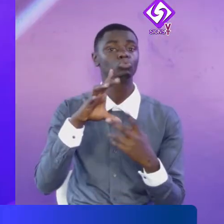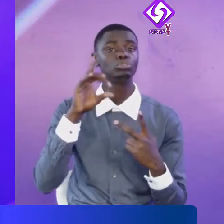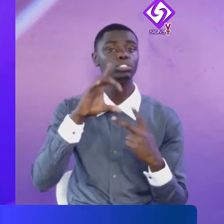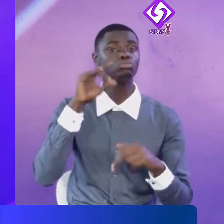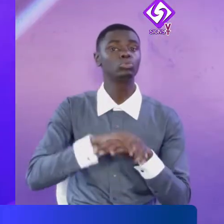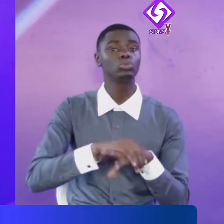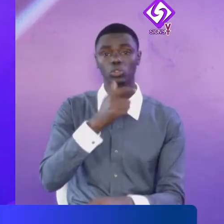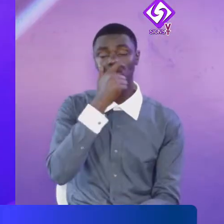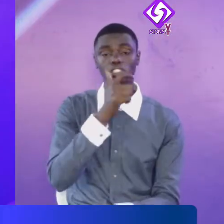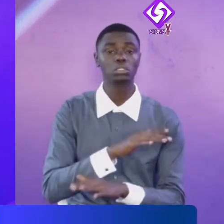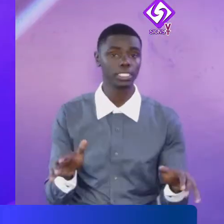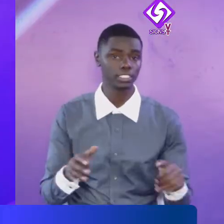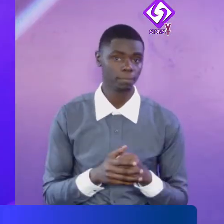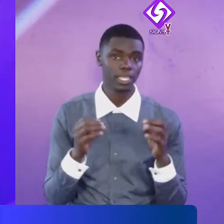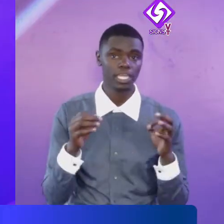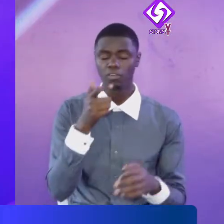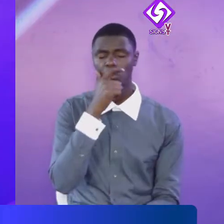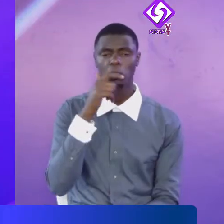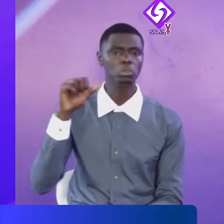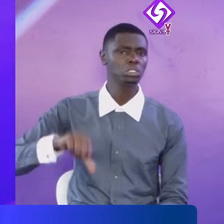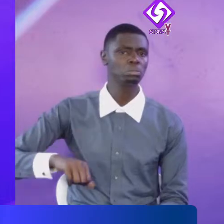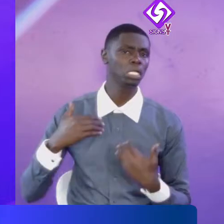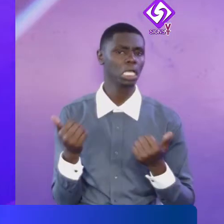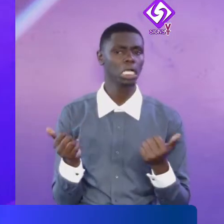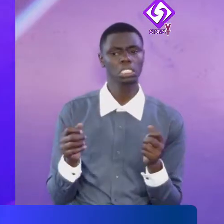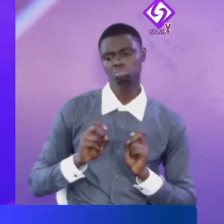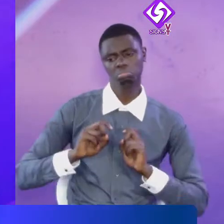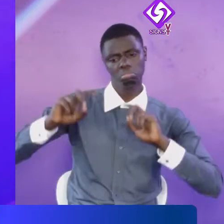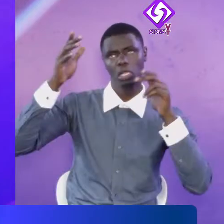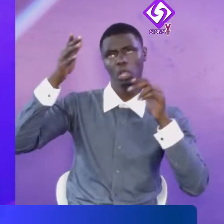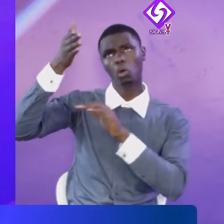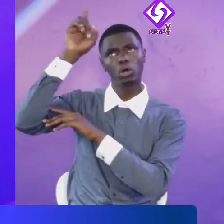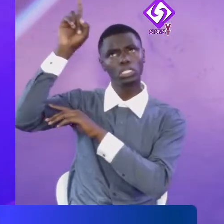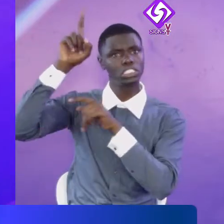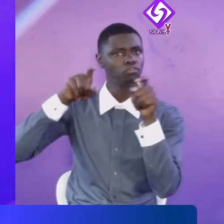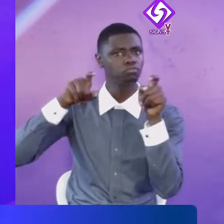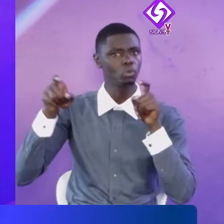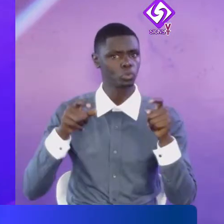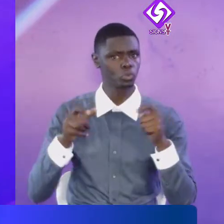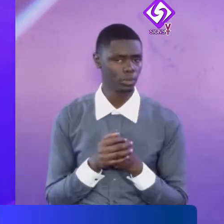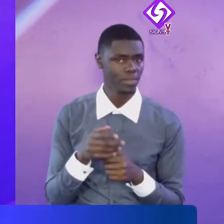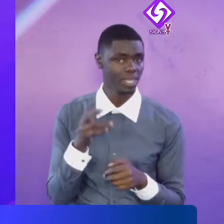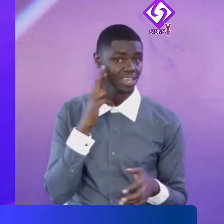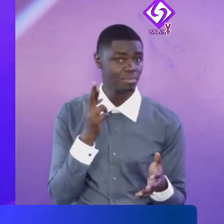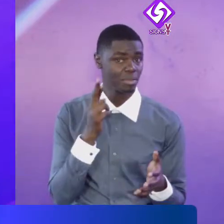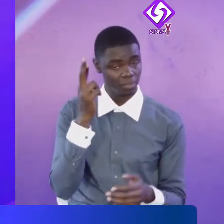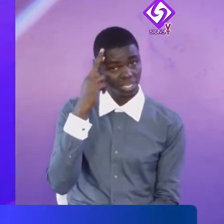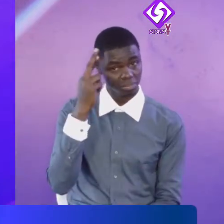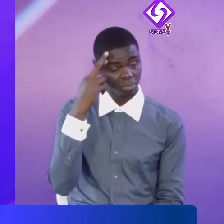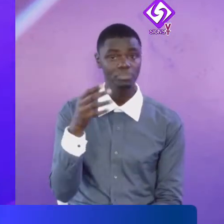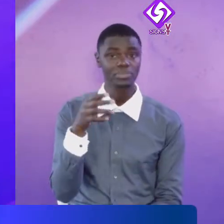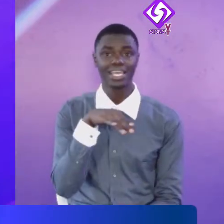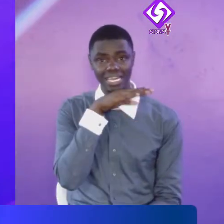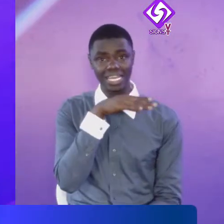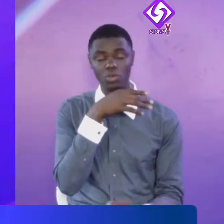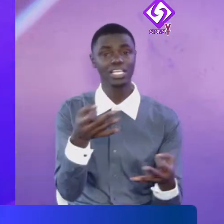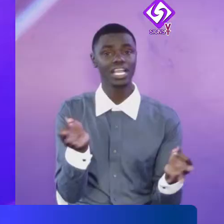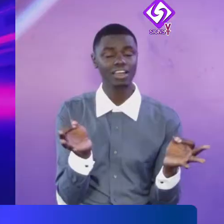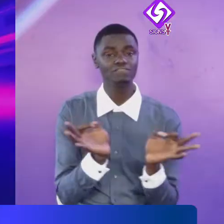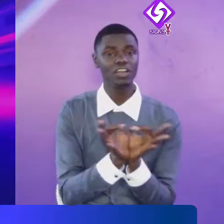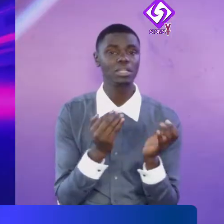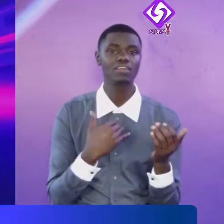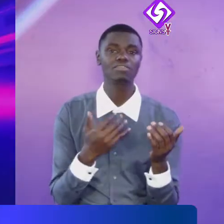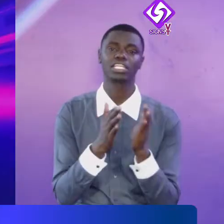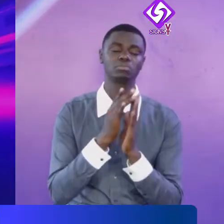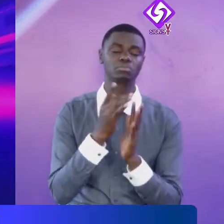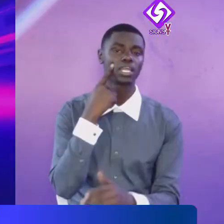have it. Yeah. But if they wish him bad health, he won't. God is in charge. Yeah. Remember, Raila Odinga also have family that is praying for them. That is absolutely.